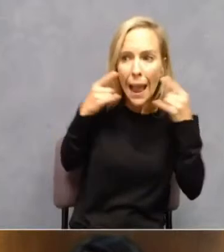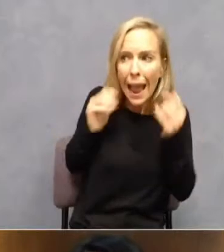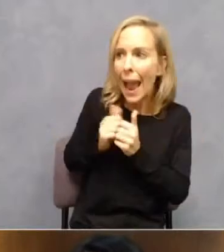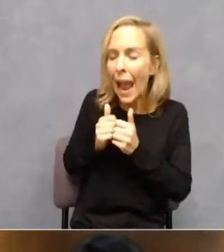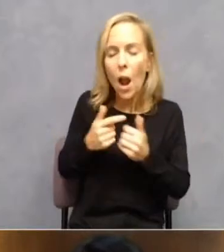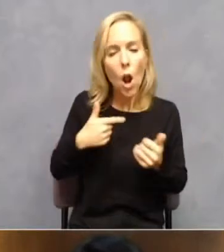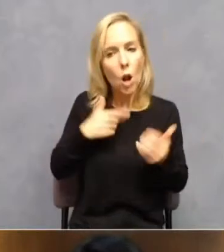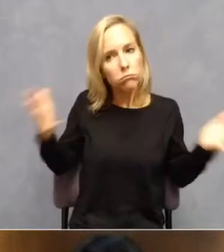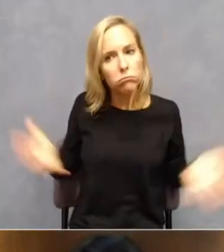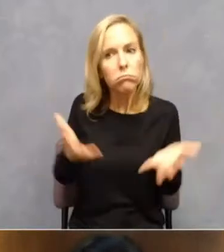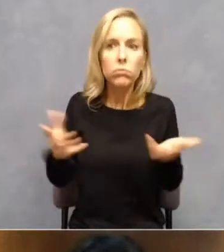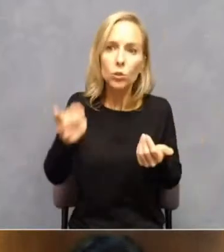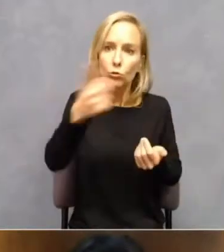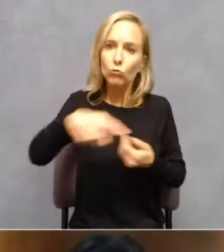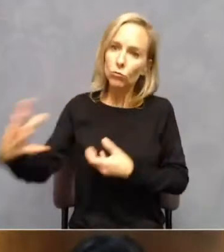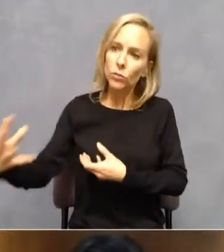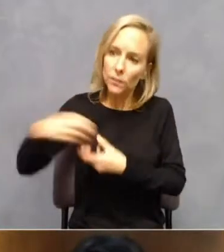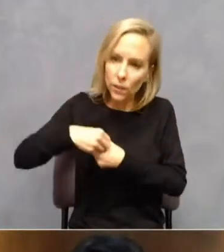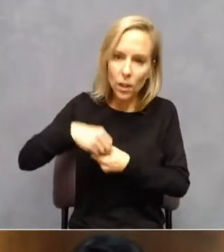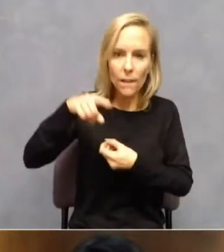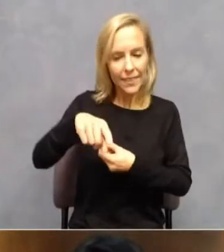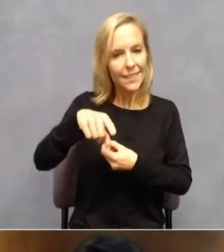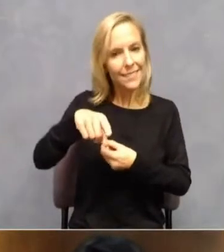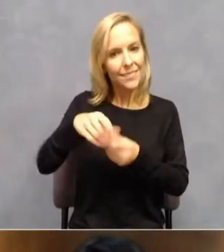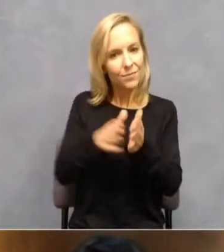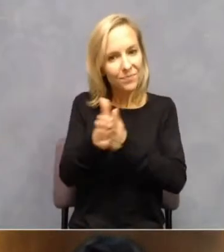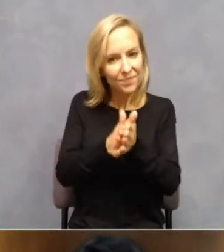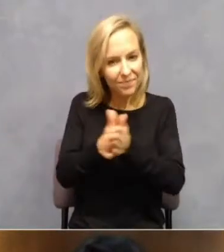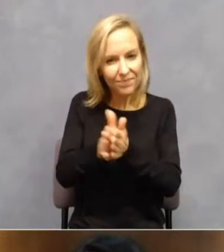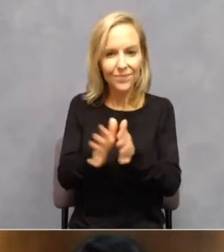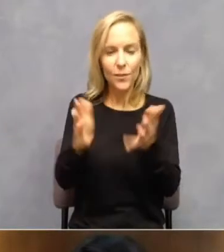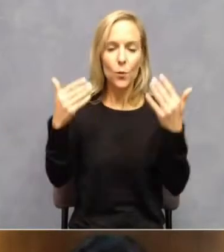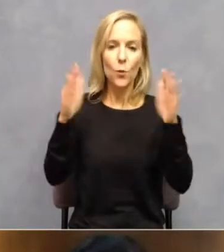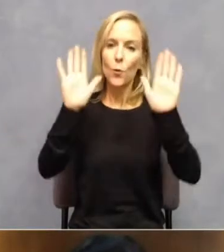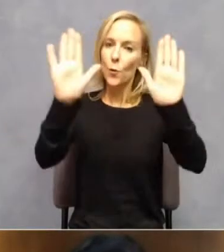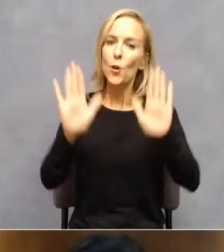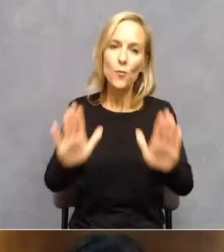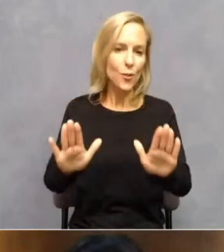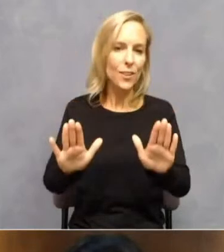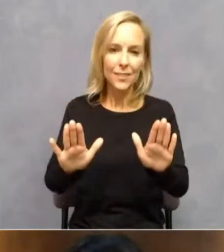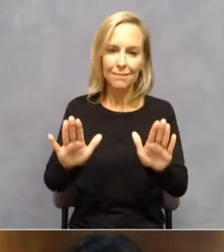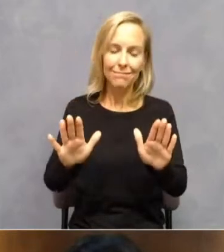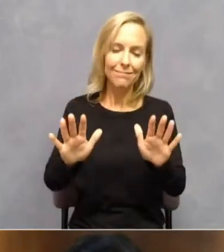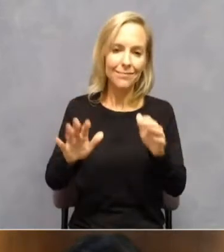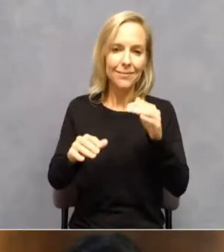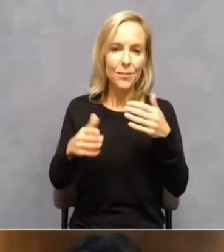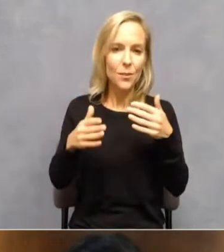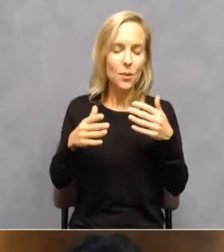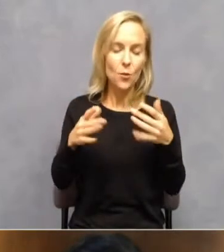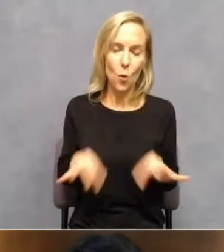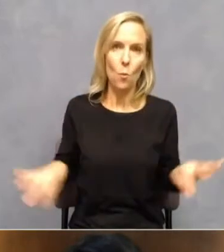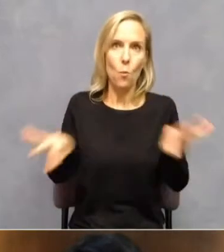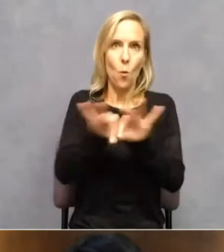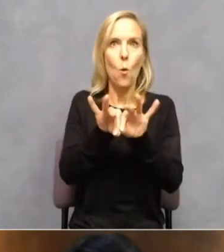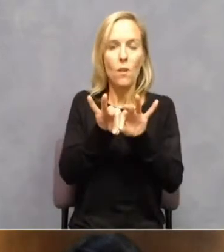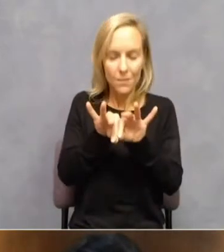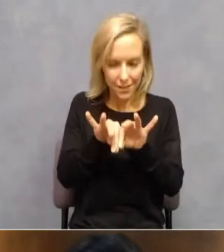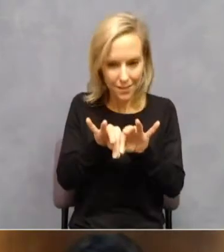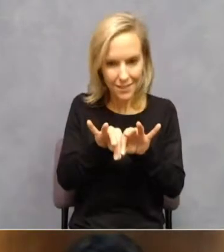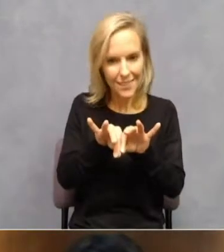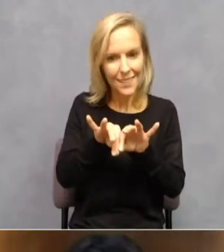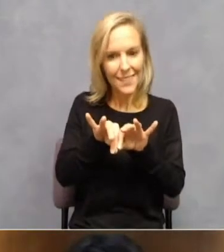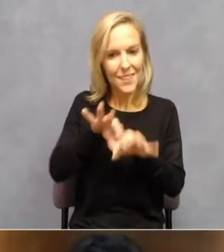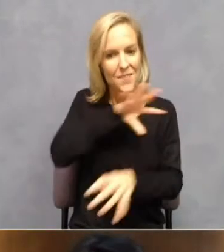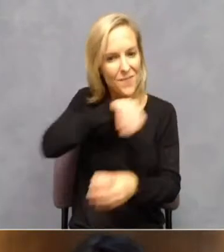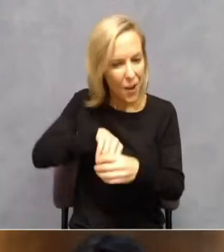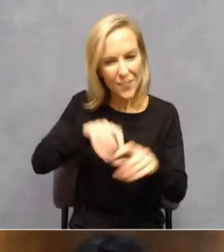groups to get involved in this initiative. It's a great way to play a really important role in Team Kentucky and help protect our